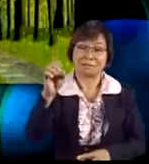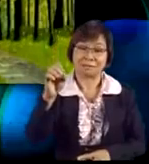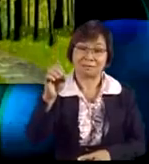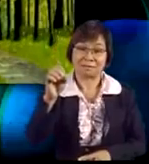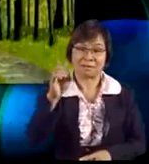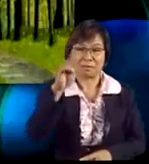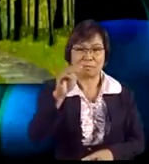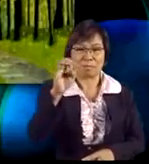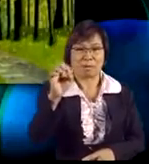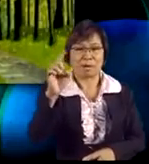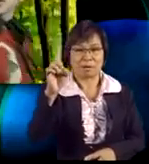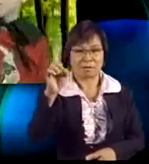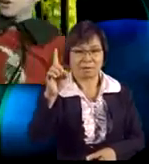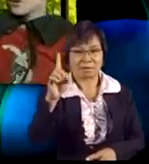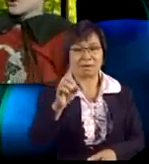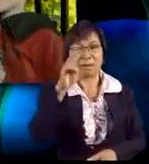Hello, Nick.